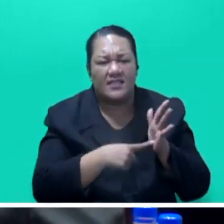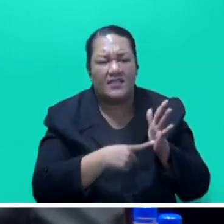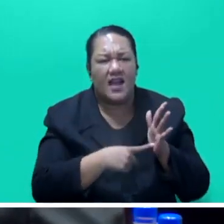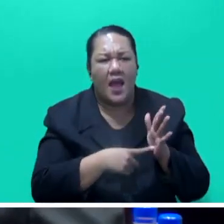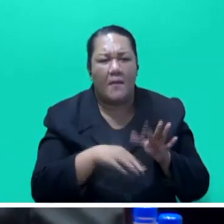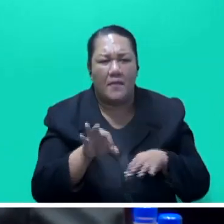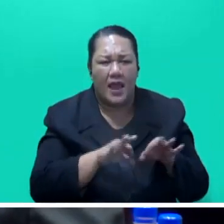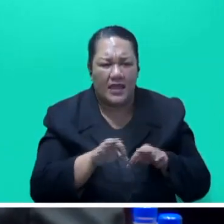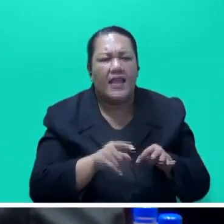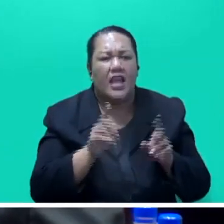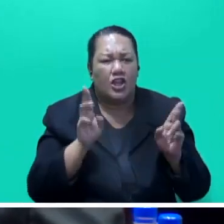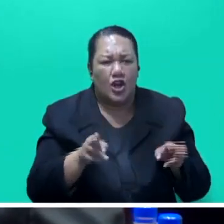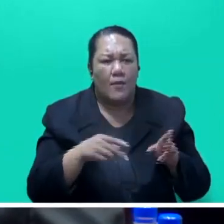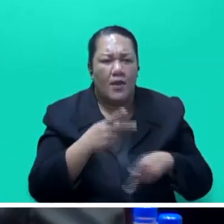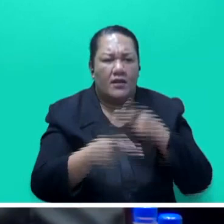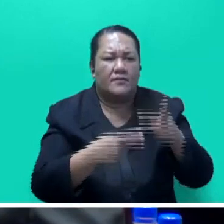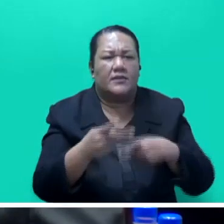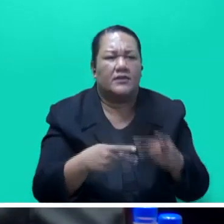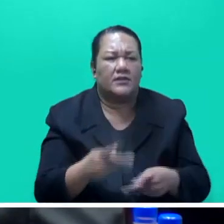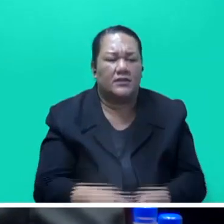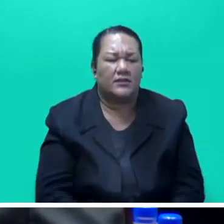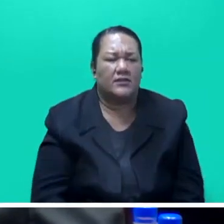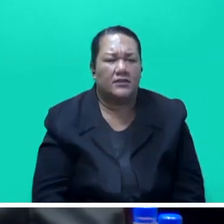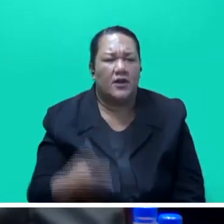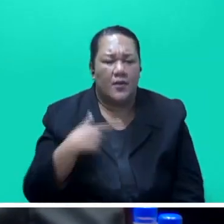processes, Mr. Speaker, that the Auditor-General,